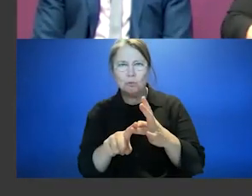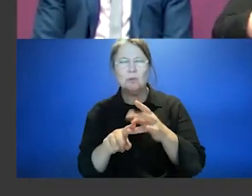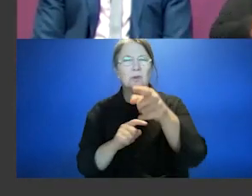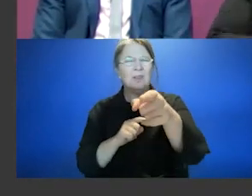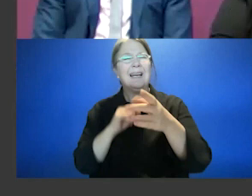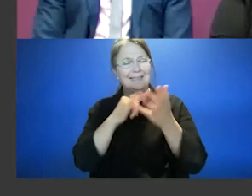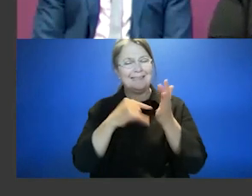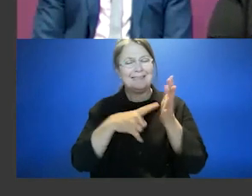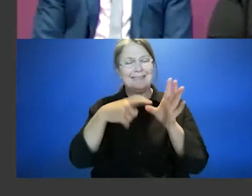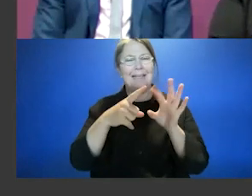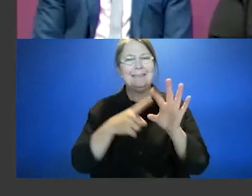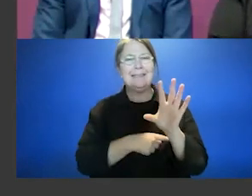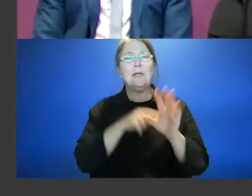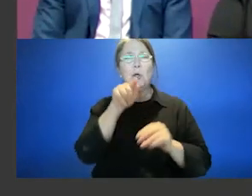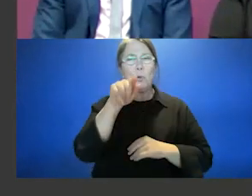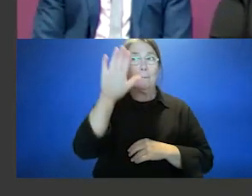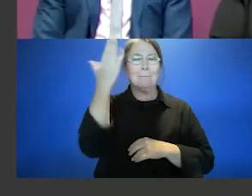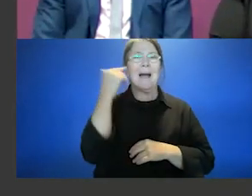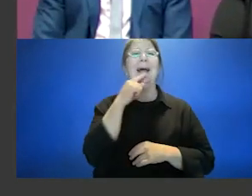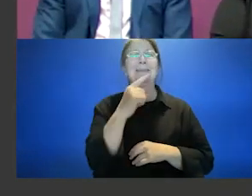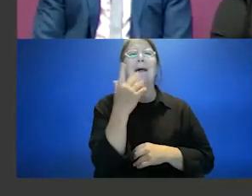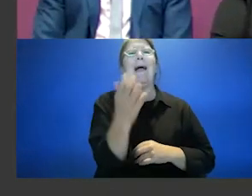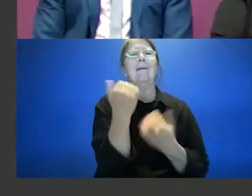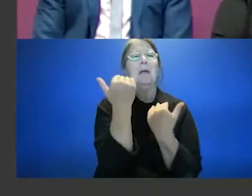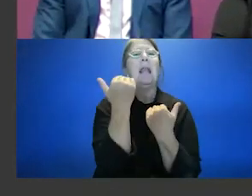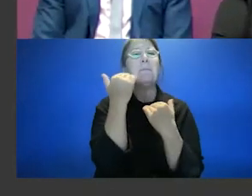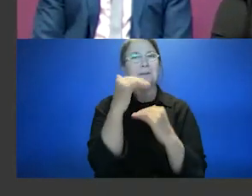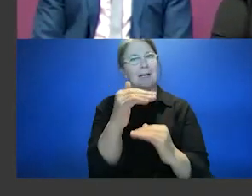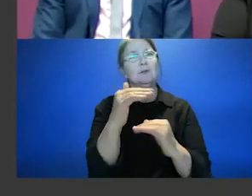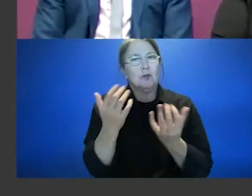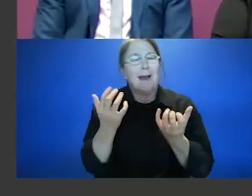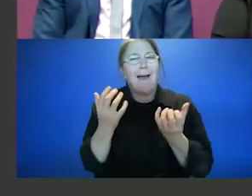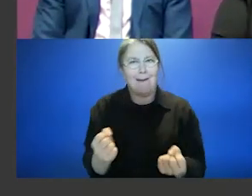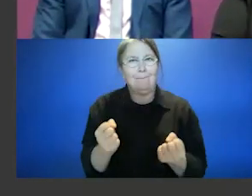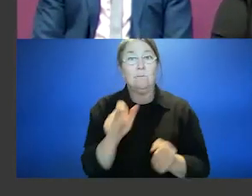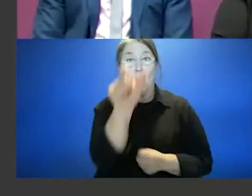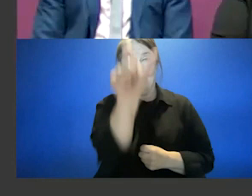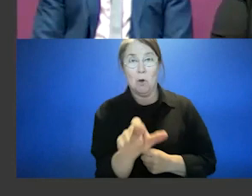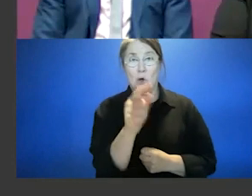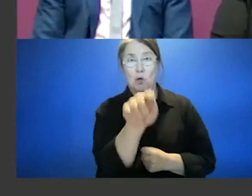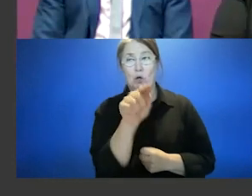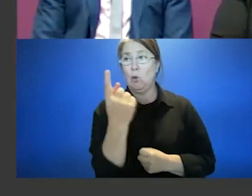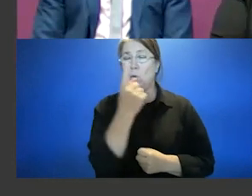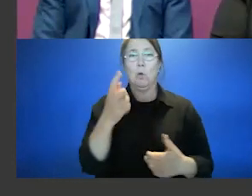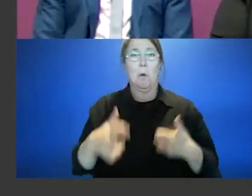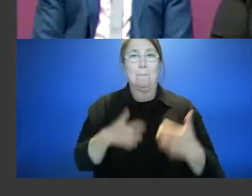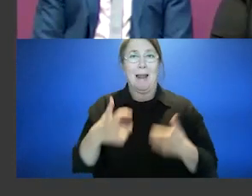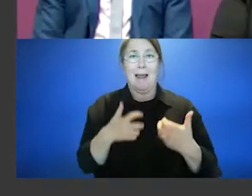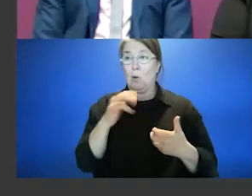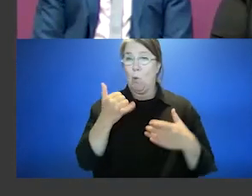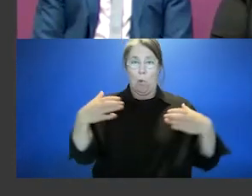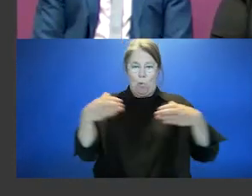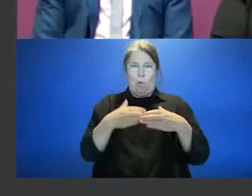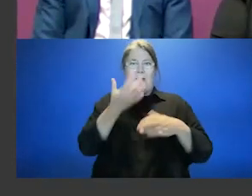that scheme, both for the complainant and for those parties that are dealing or investigating with the complaint. So my first